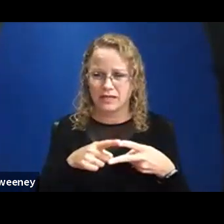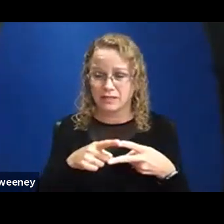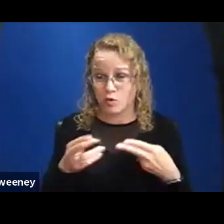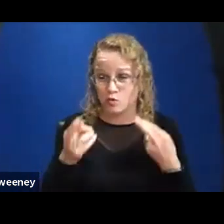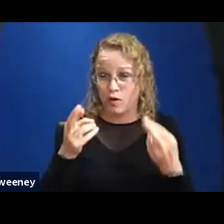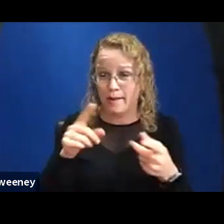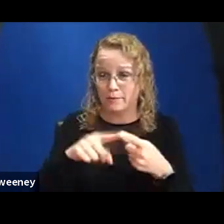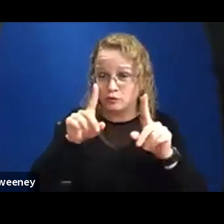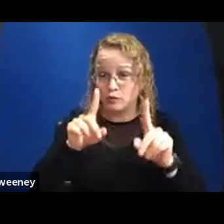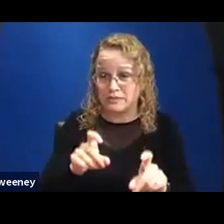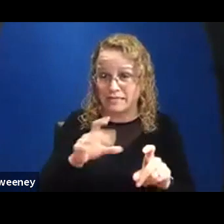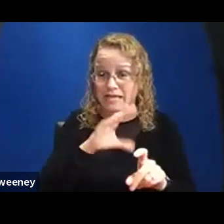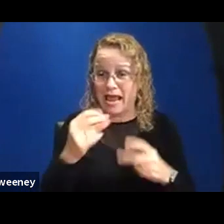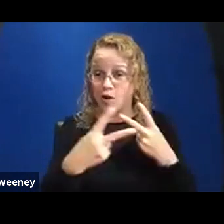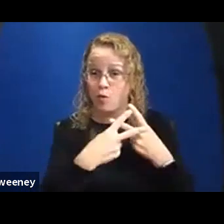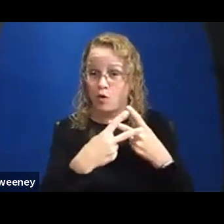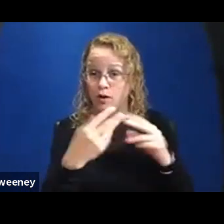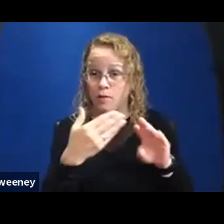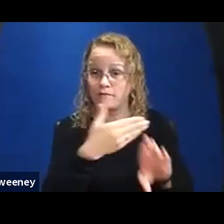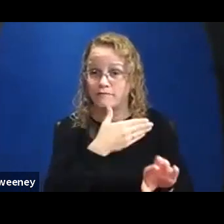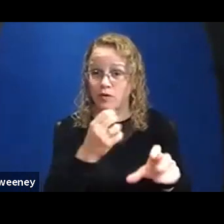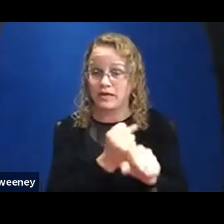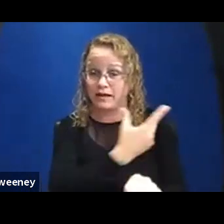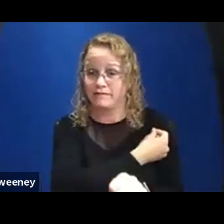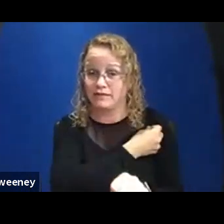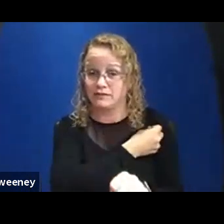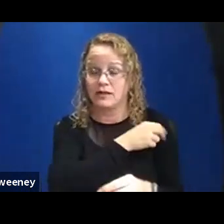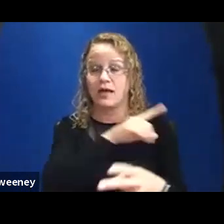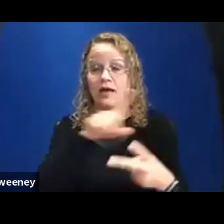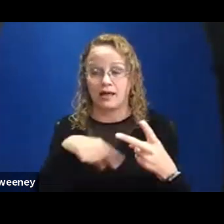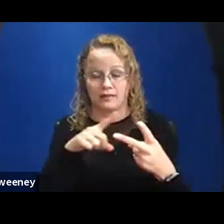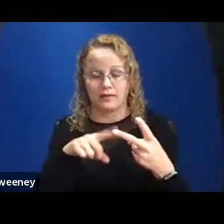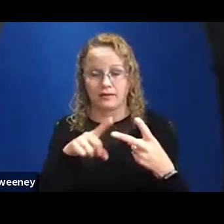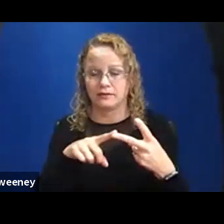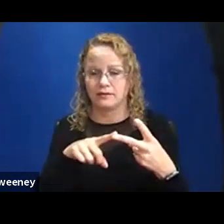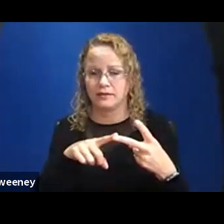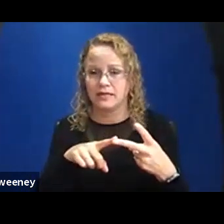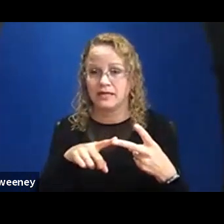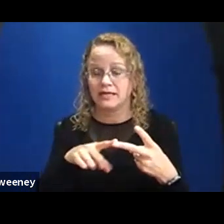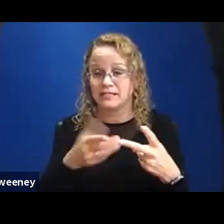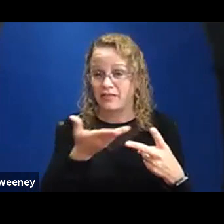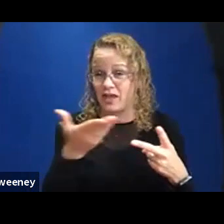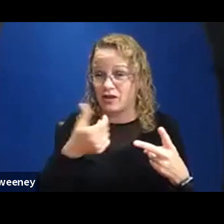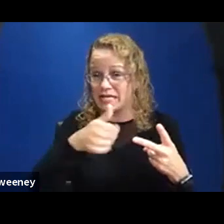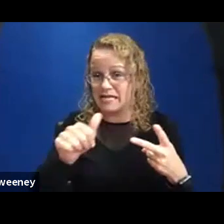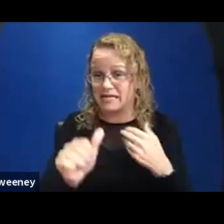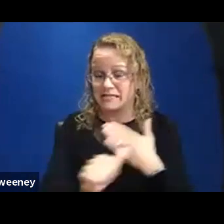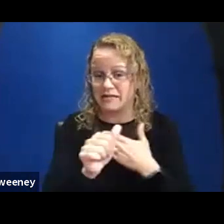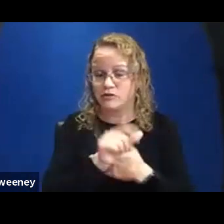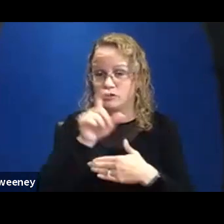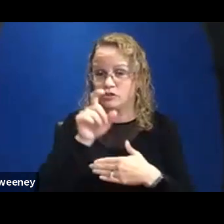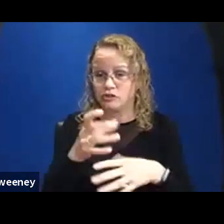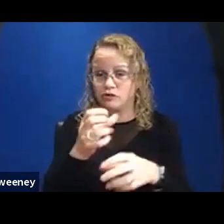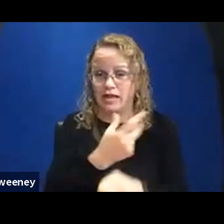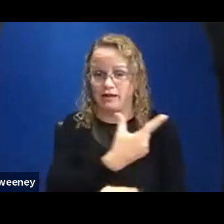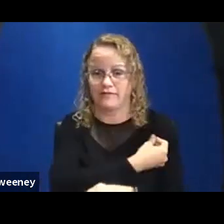to test and quarantine before receiving a vaccine? And then the following question is asking, is there any danger should you receive a